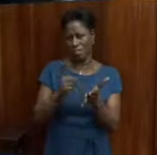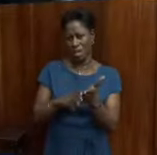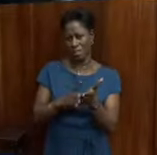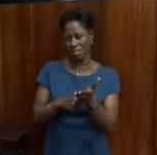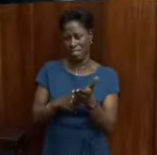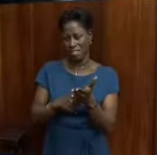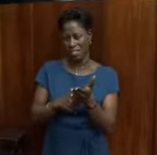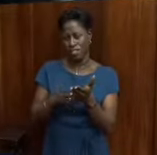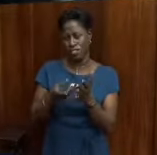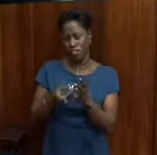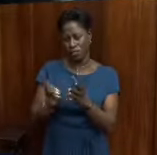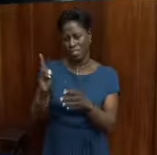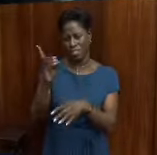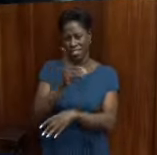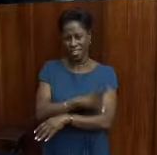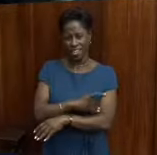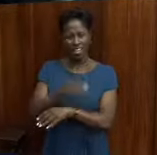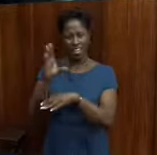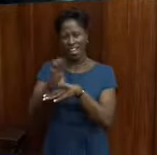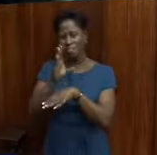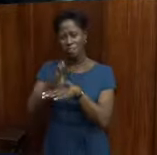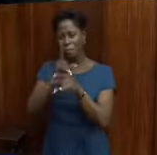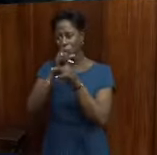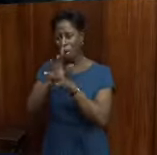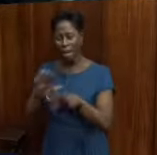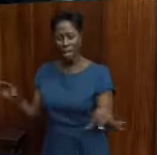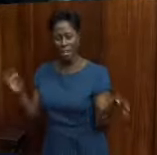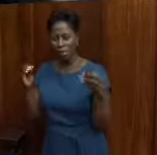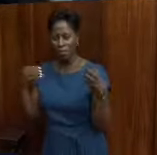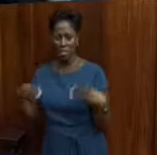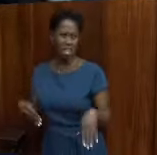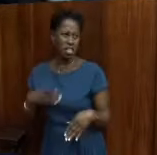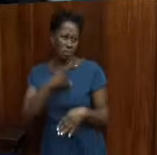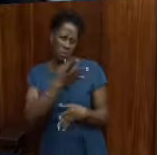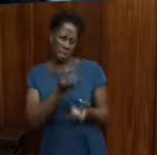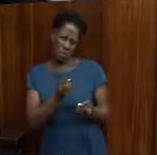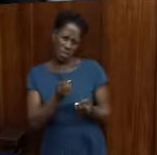nails. Mr. Speaker, we intend to rebuild the city with